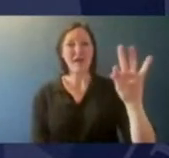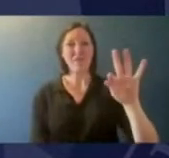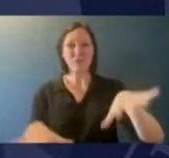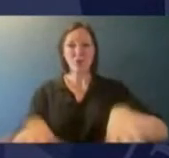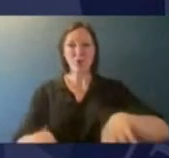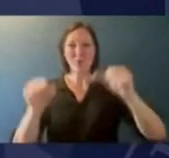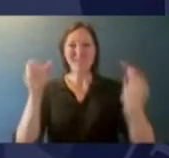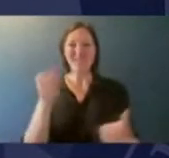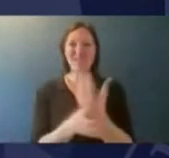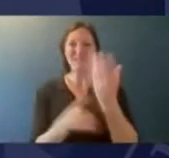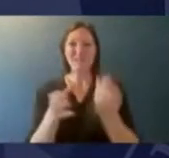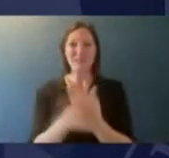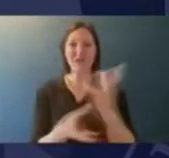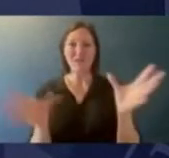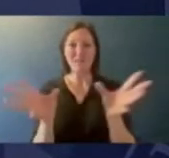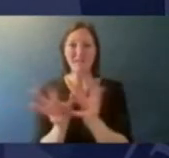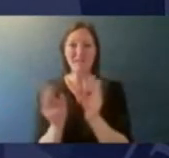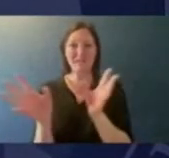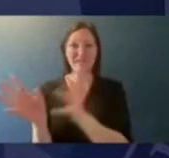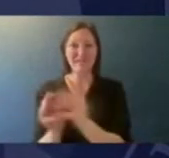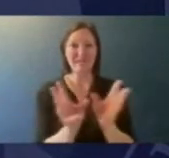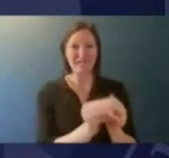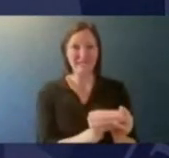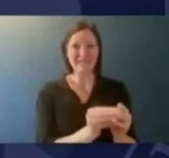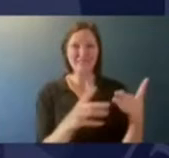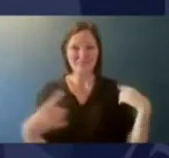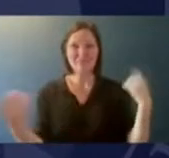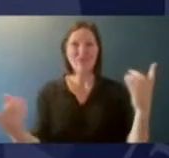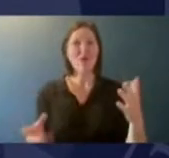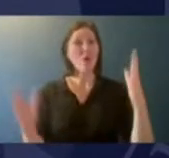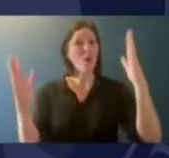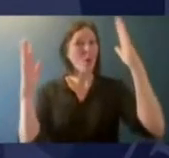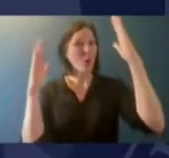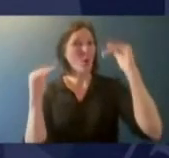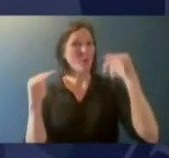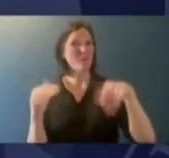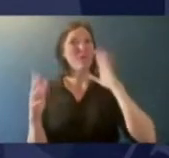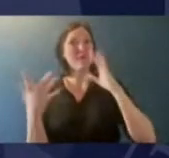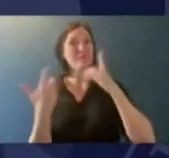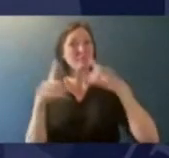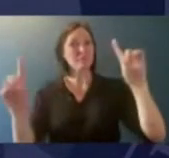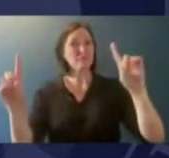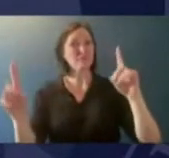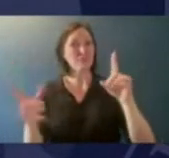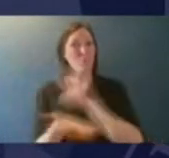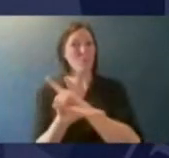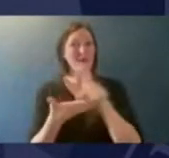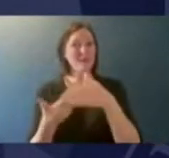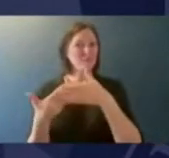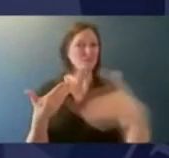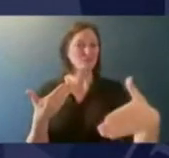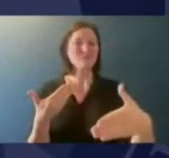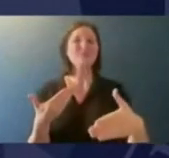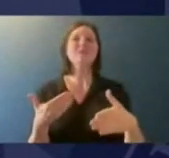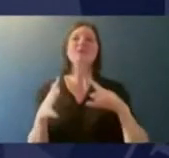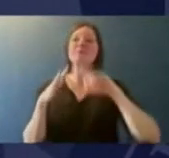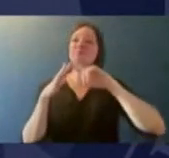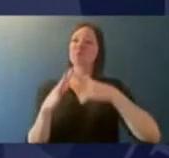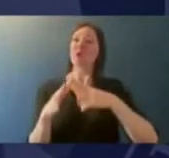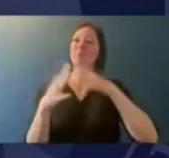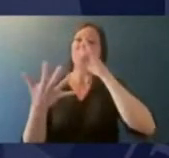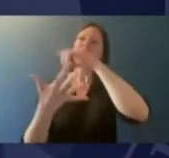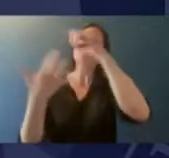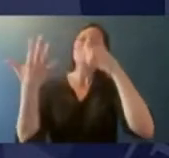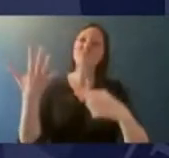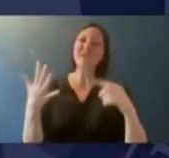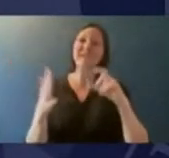spring meetings. I know that it will be a productive week. Let me begin by outlining a few of our key